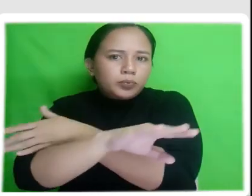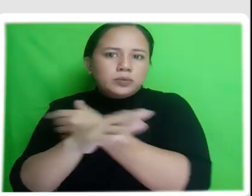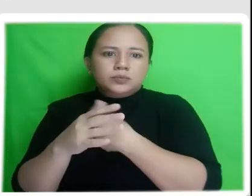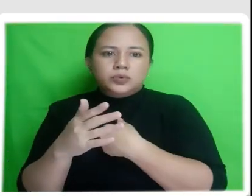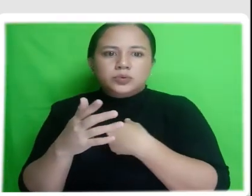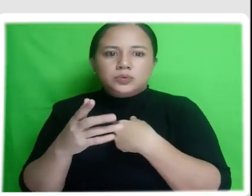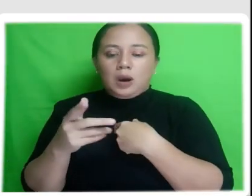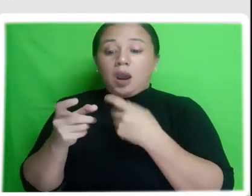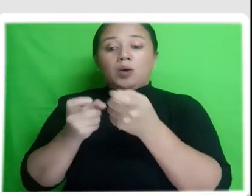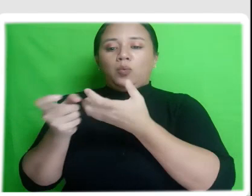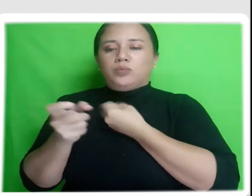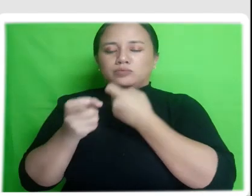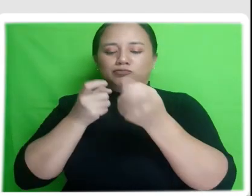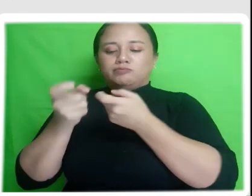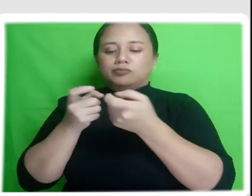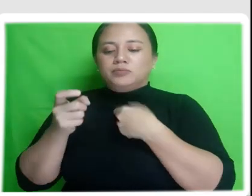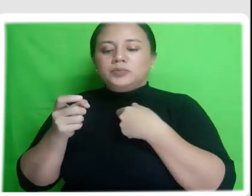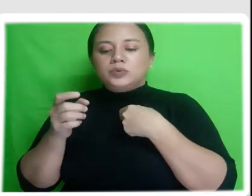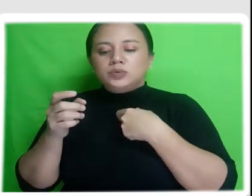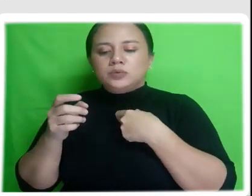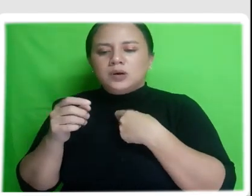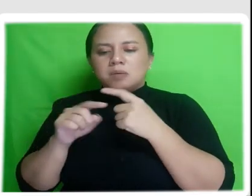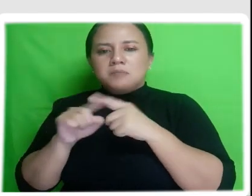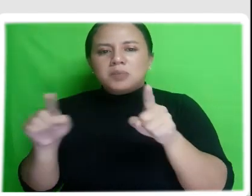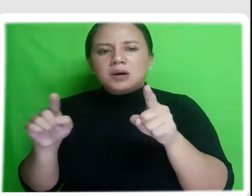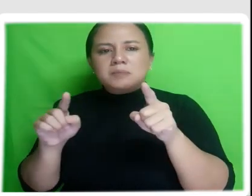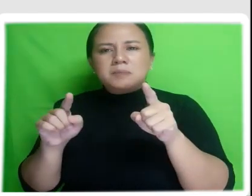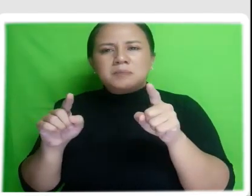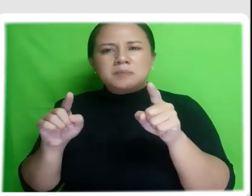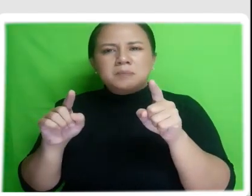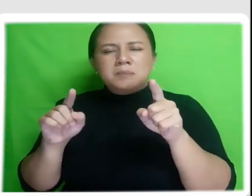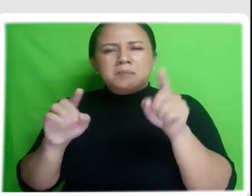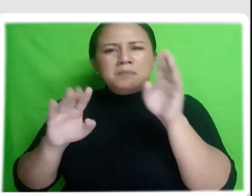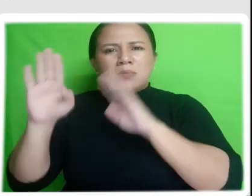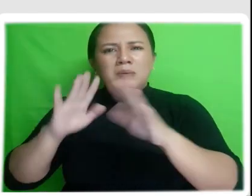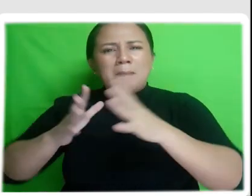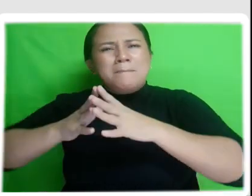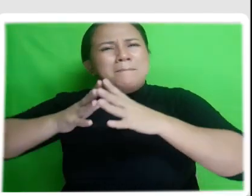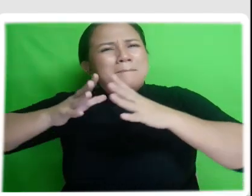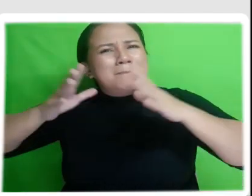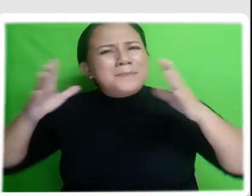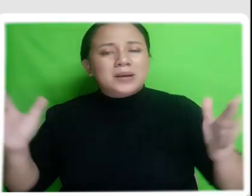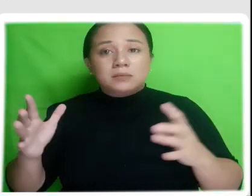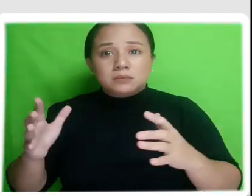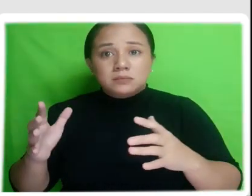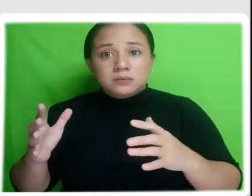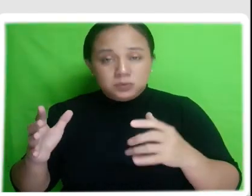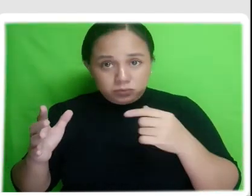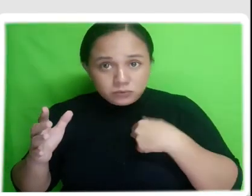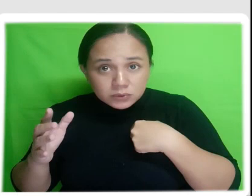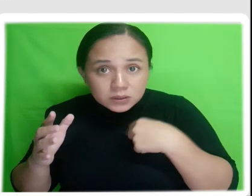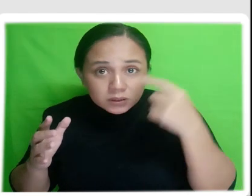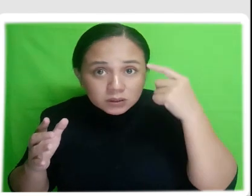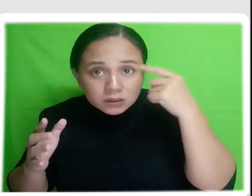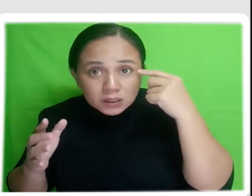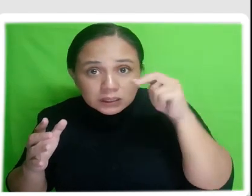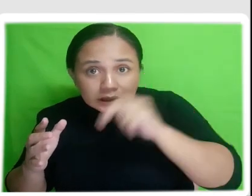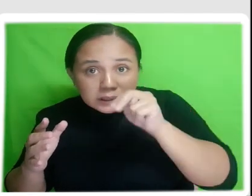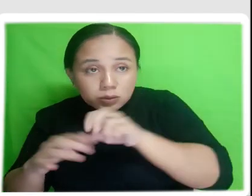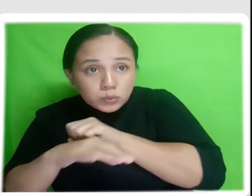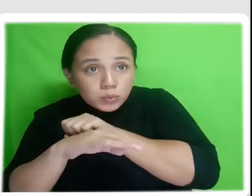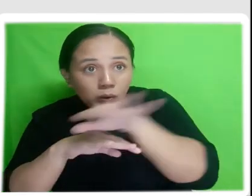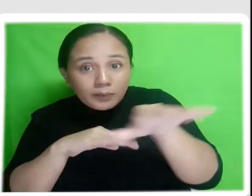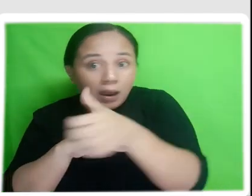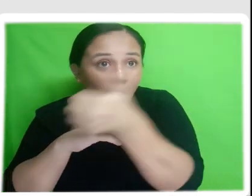that. But since the problems are huge, don't you see the need to influence other